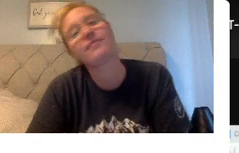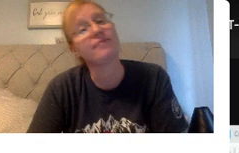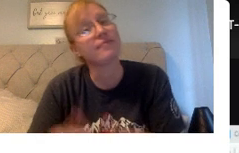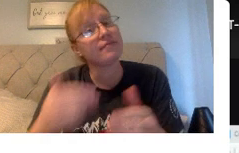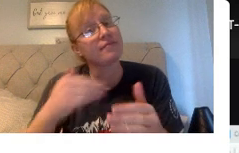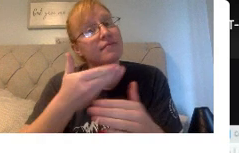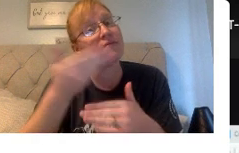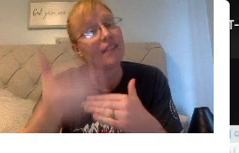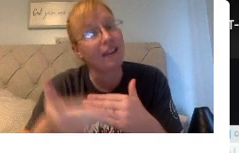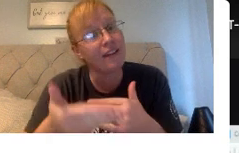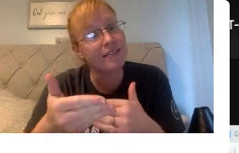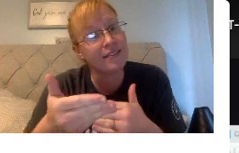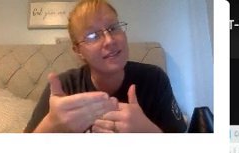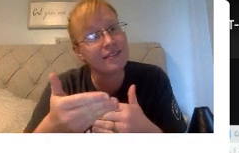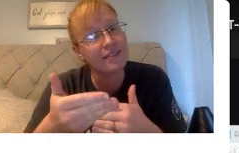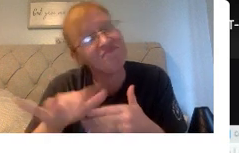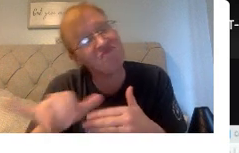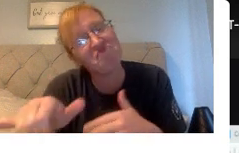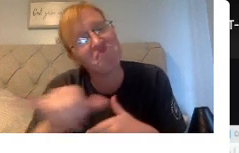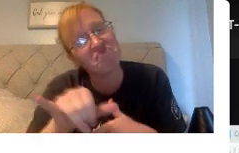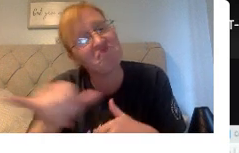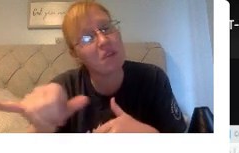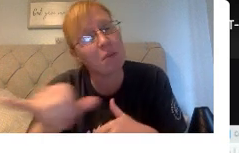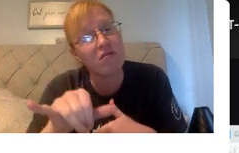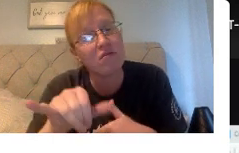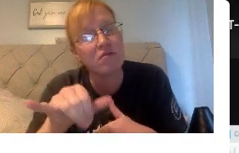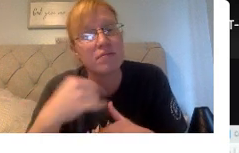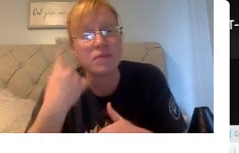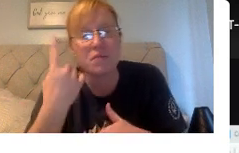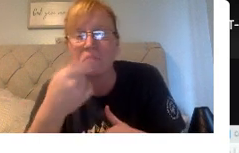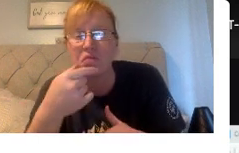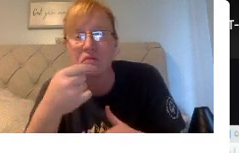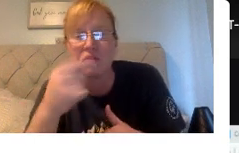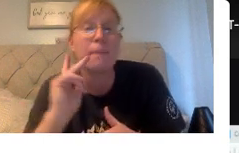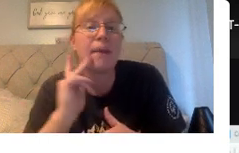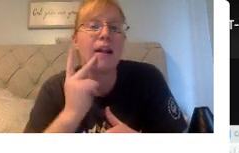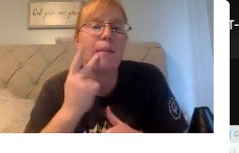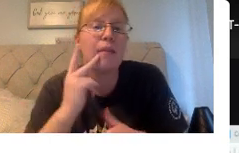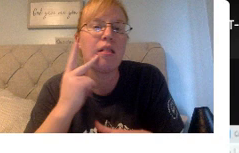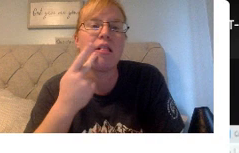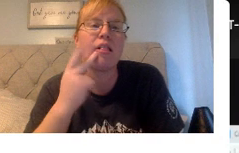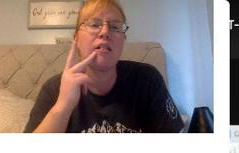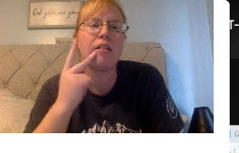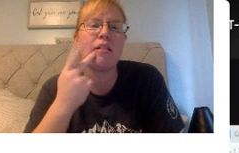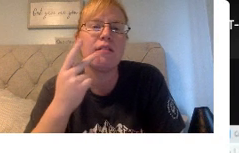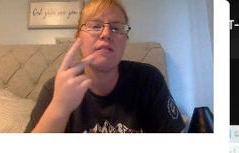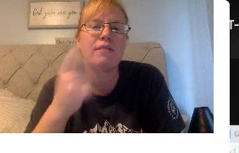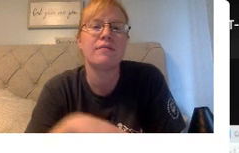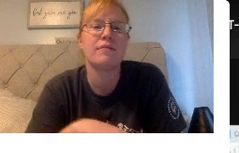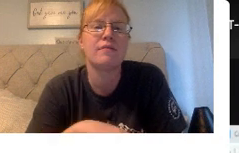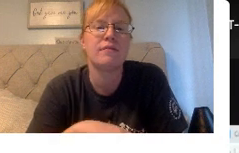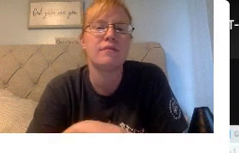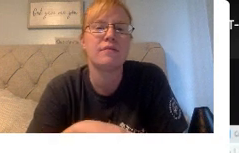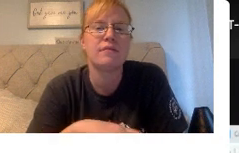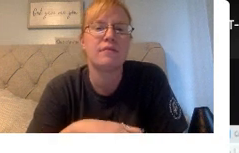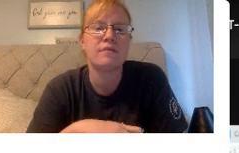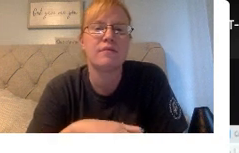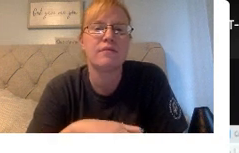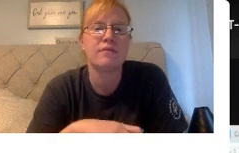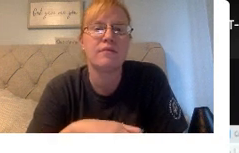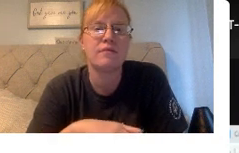Next item, pretty similar. We're looking at a can of pineapple juice, or